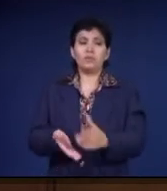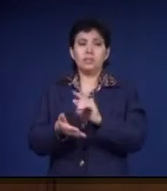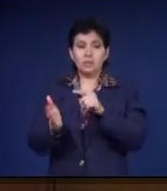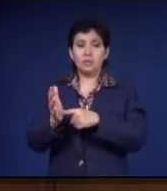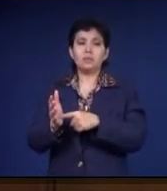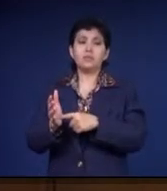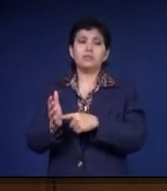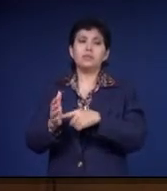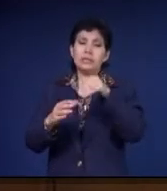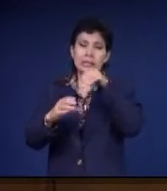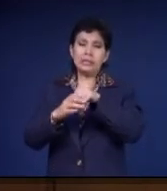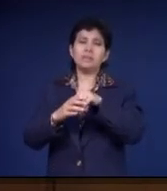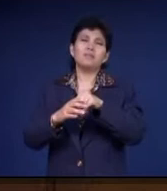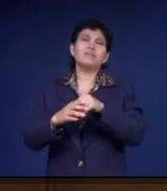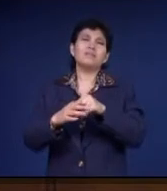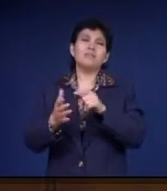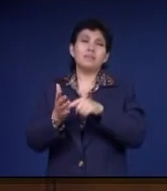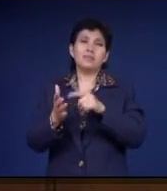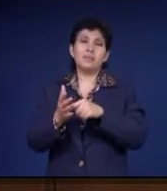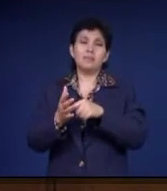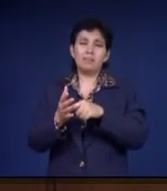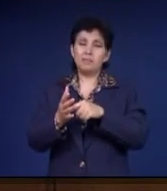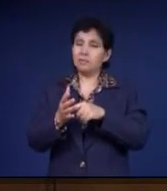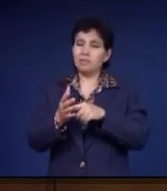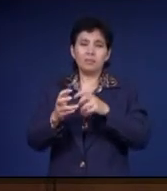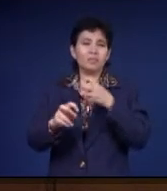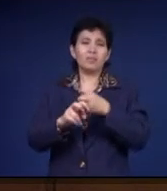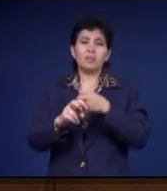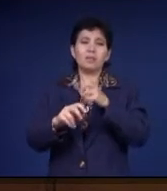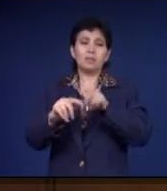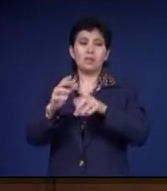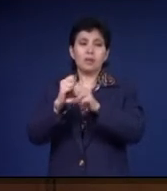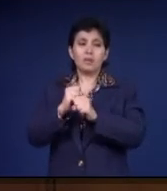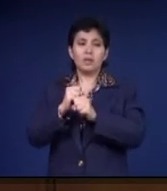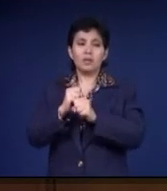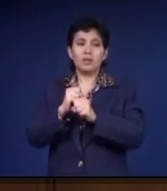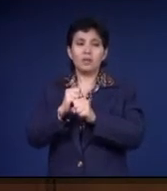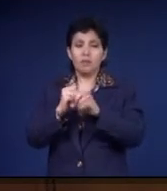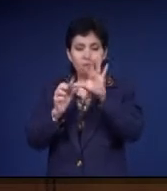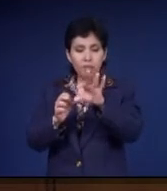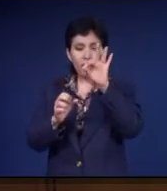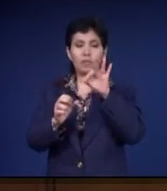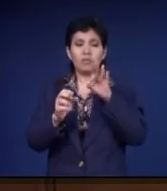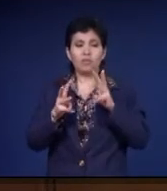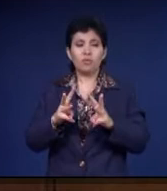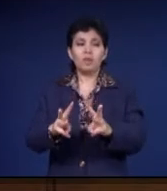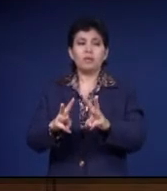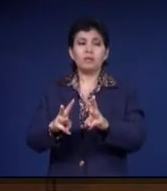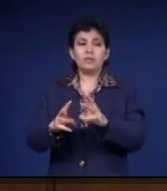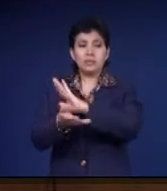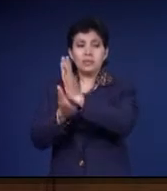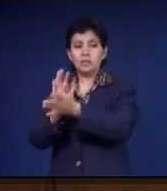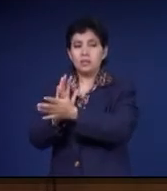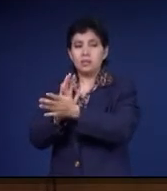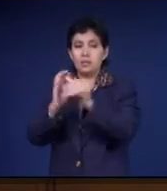threats present in the experiment. So the problem here is that you have to try to find a way so